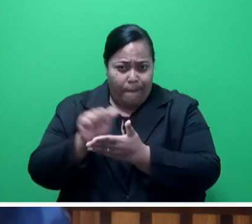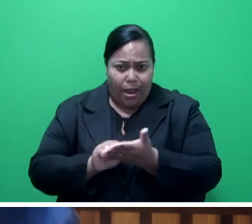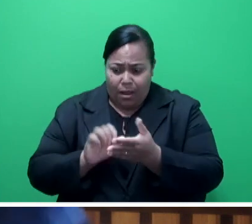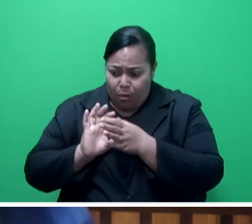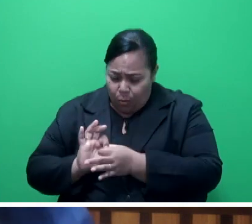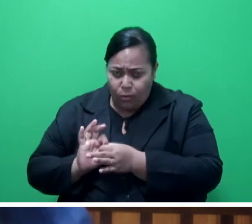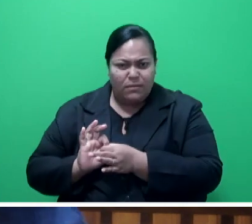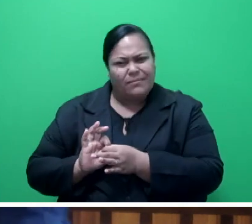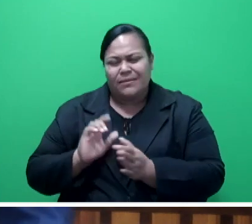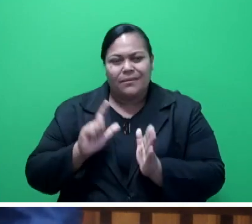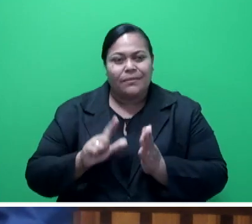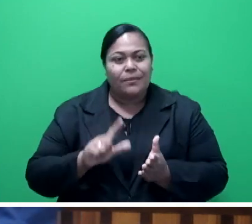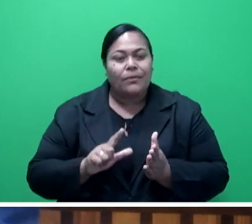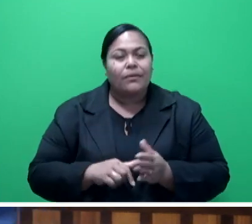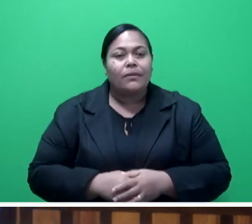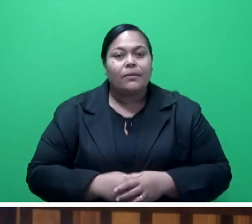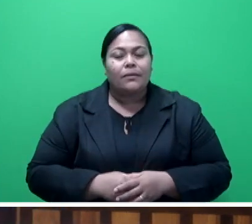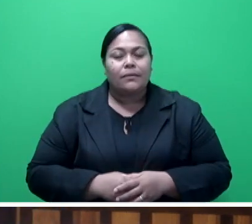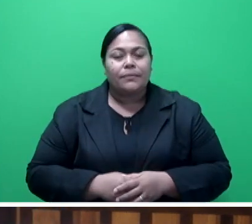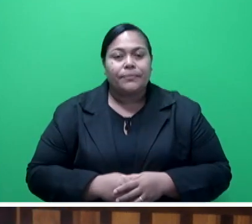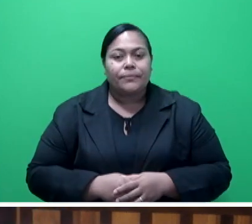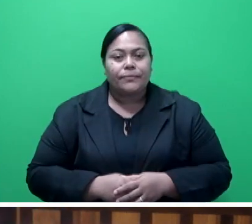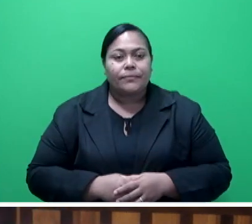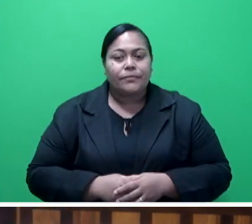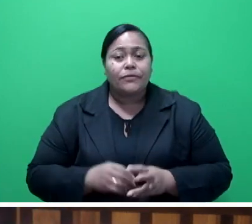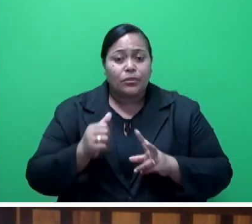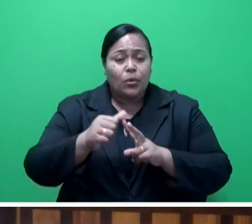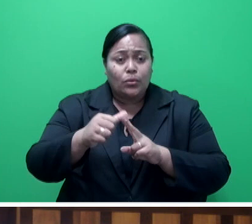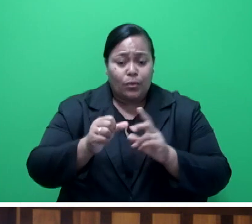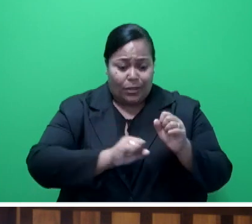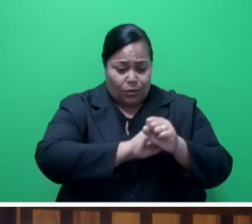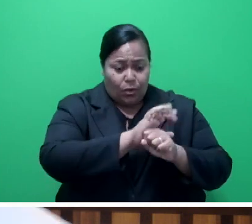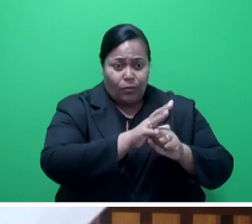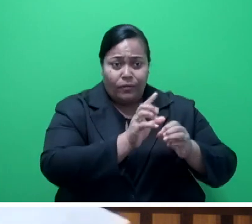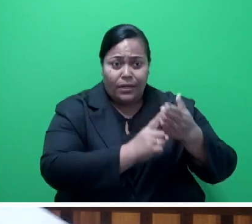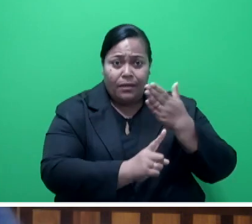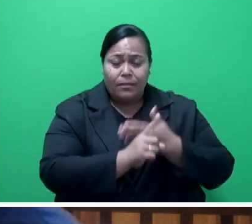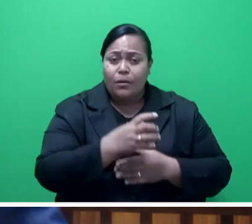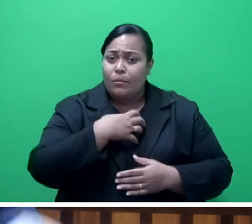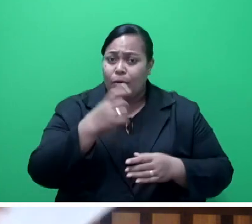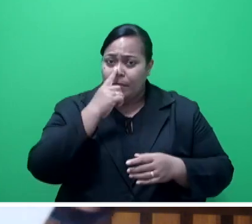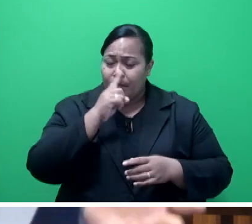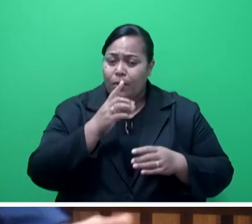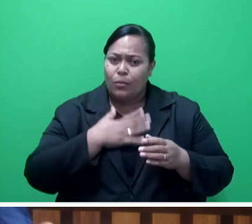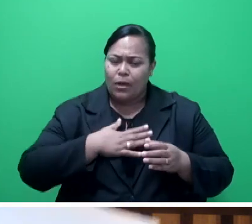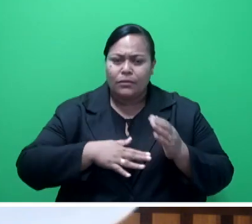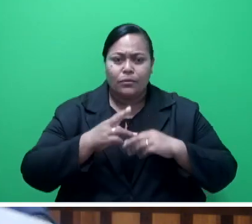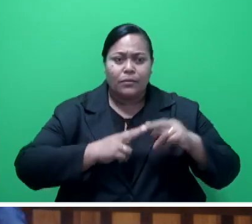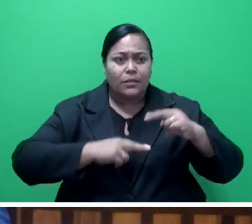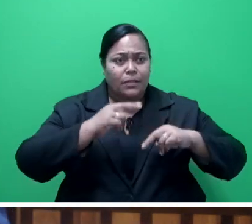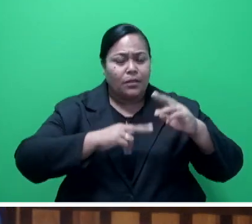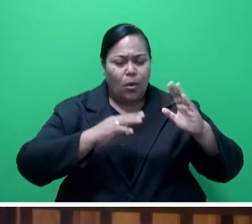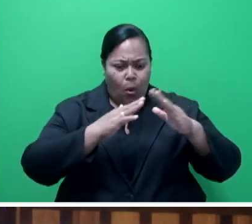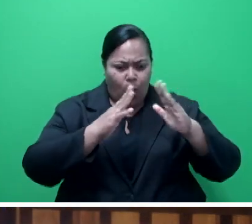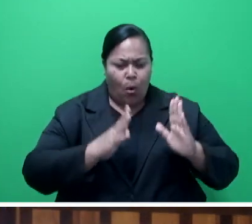So, Mr. Speaker, sir, it was also helped because in the COVID situation, if we had more people wanting to build homes, it will create